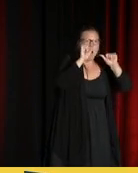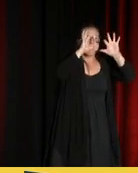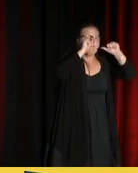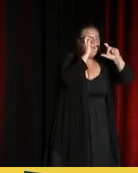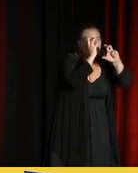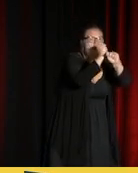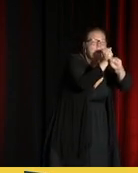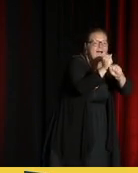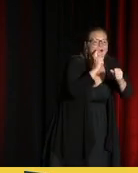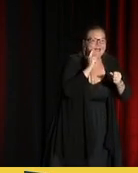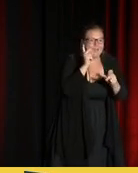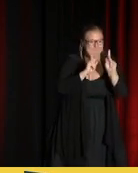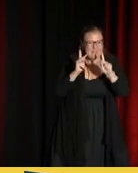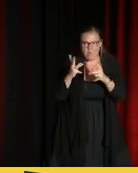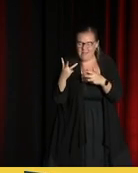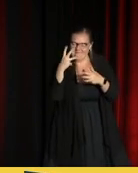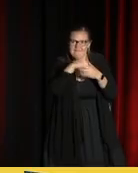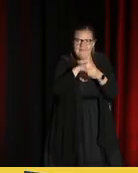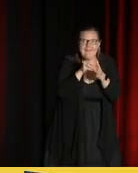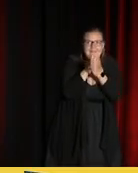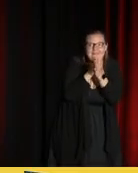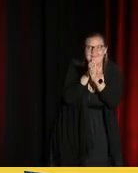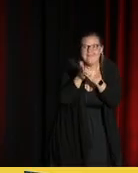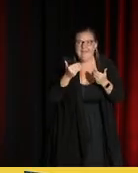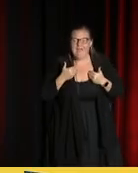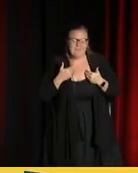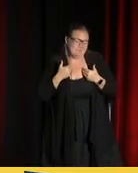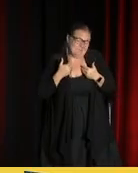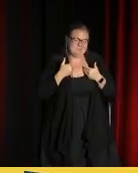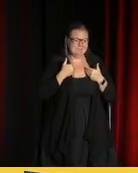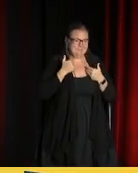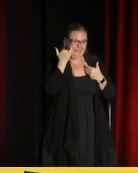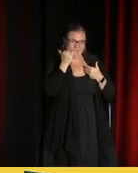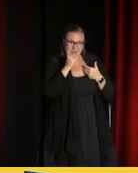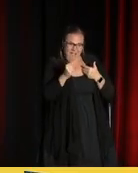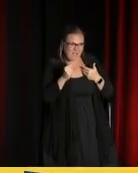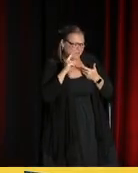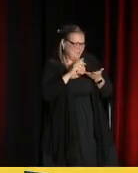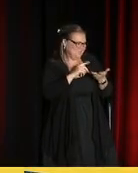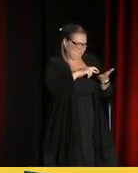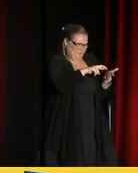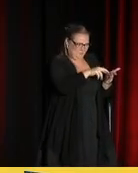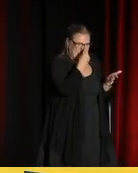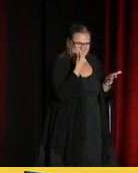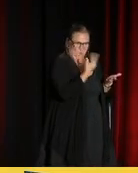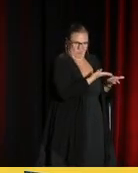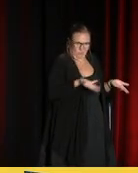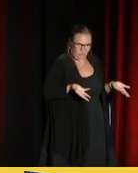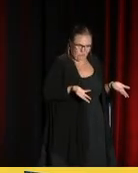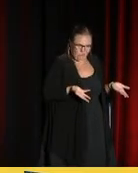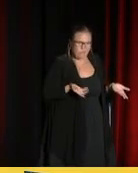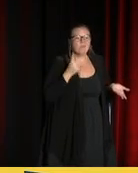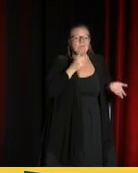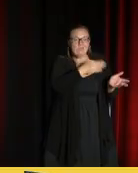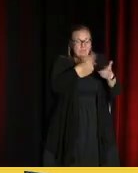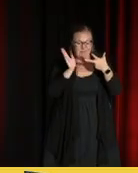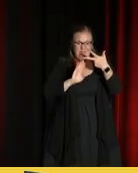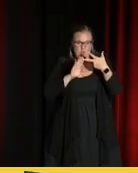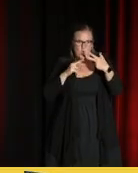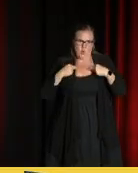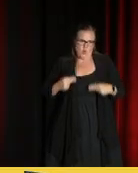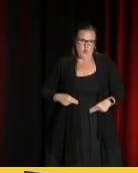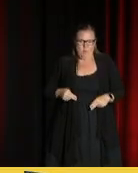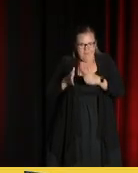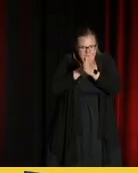not engaged, if you're not motivated, it doesn't matter how much research has gone into that, it's not going to make any difference. And it is